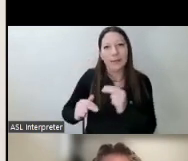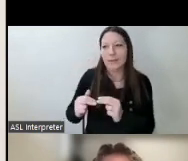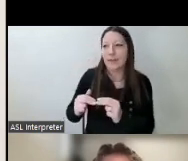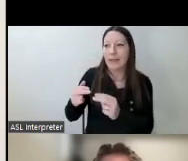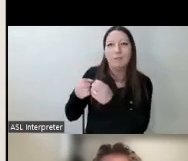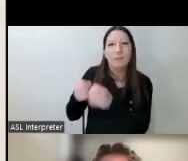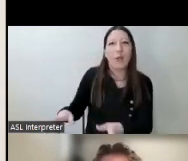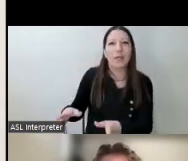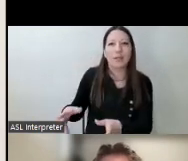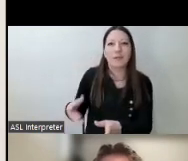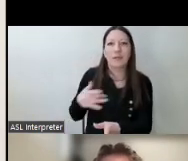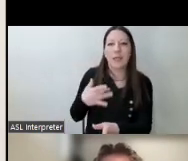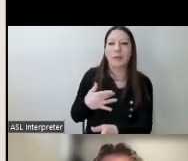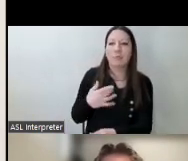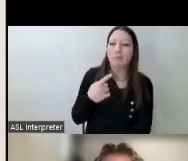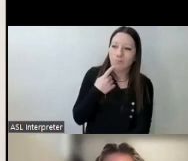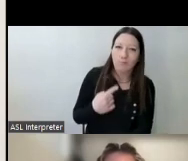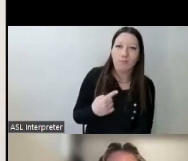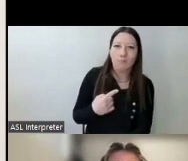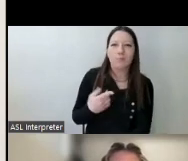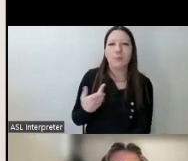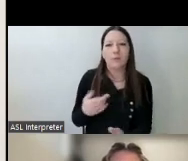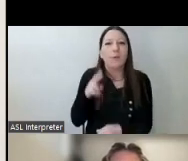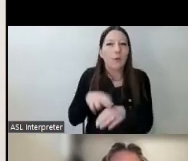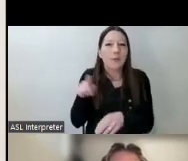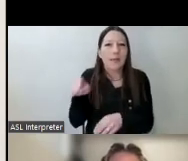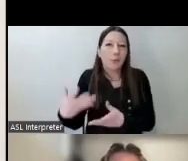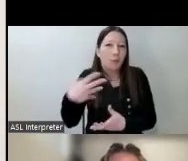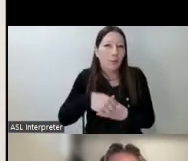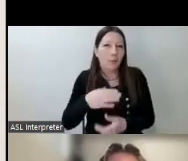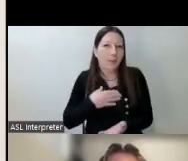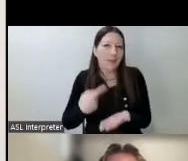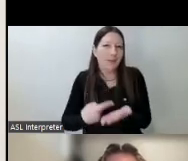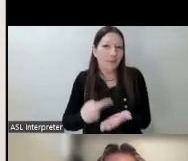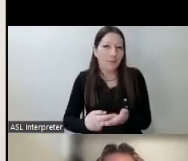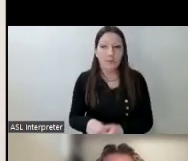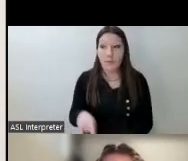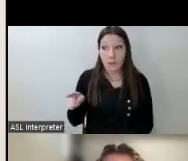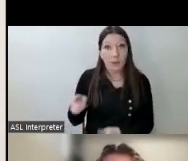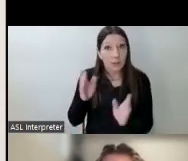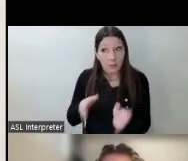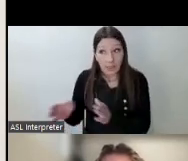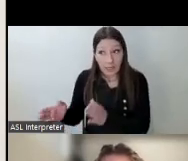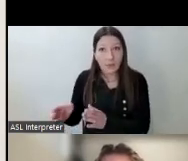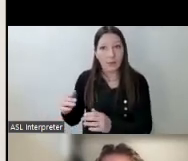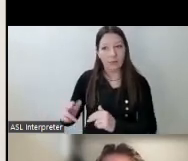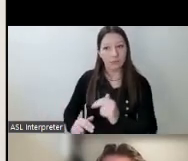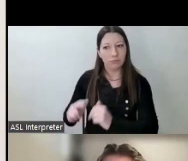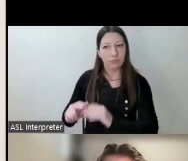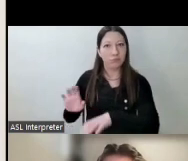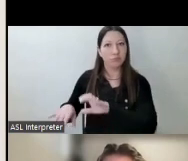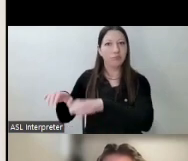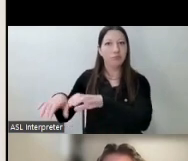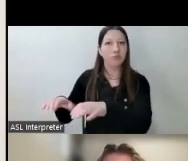be remiss to leave it out of this discussion entirely. There were plans to redevelop this site into condominiums in 2016, which did